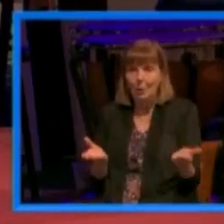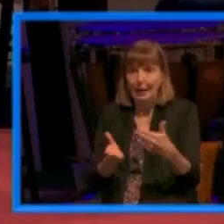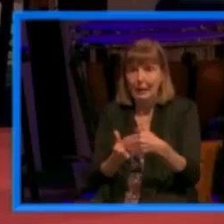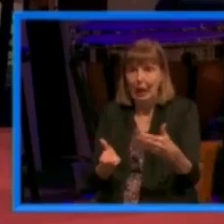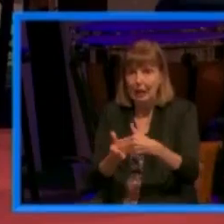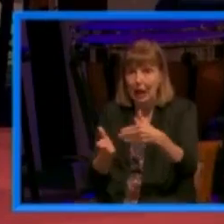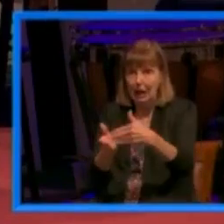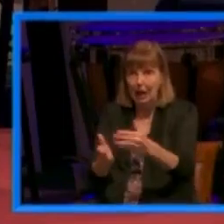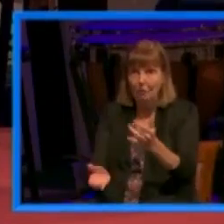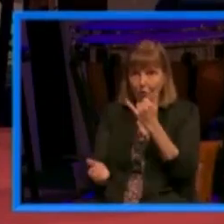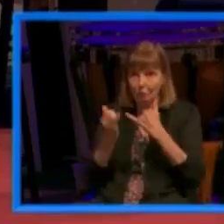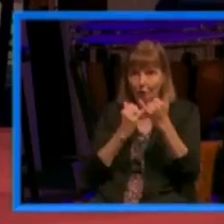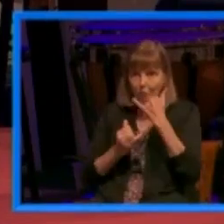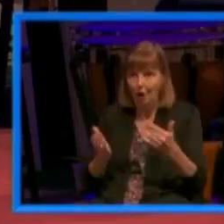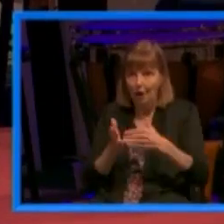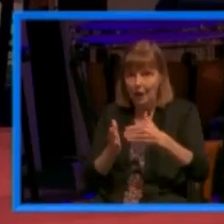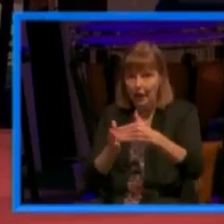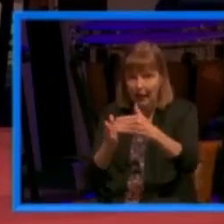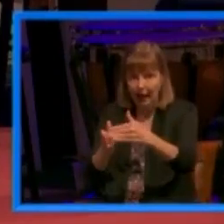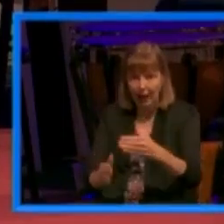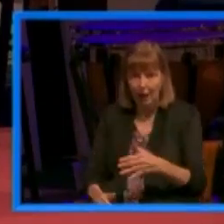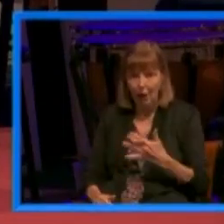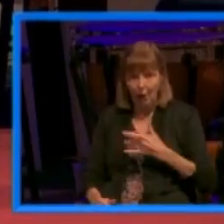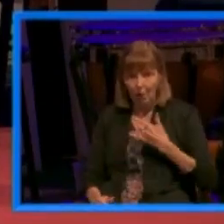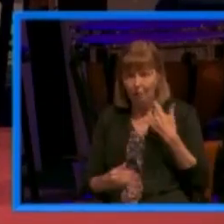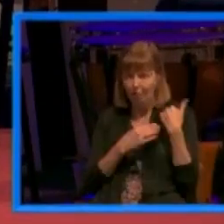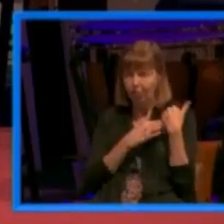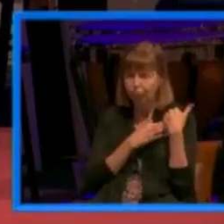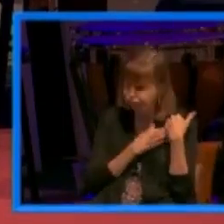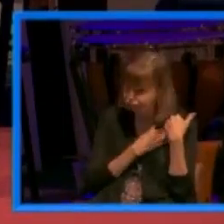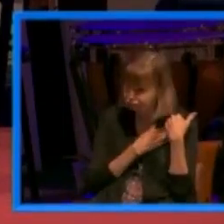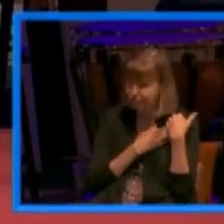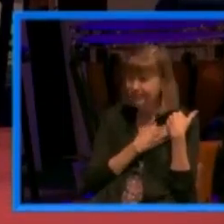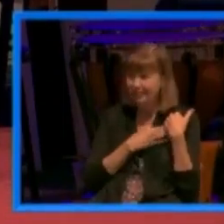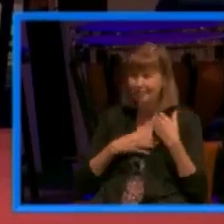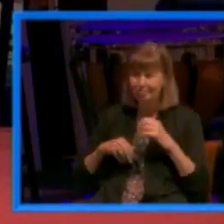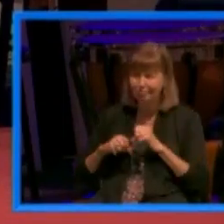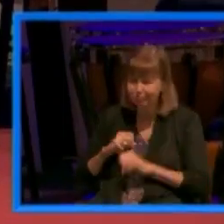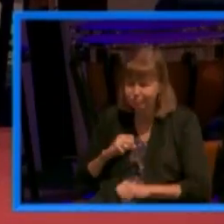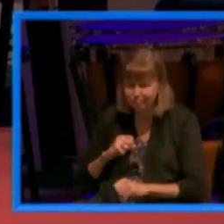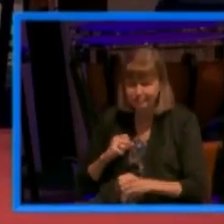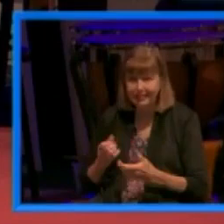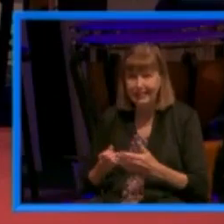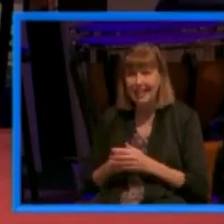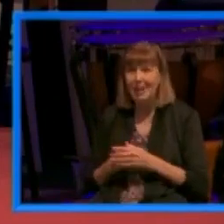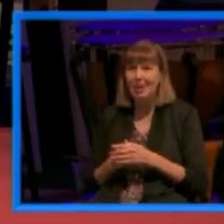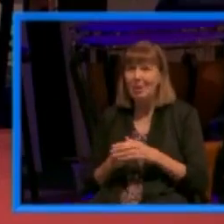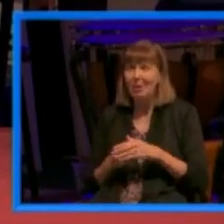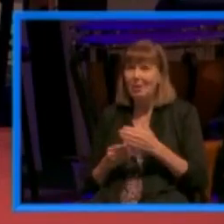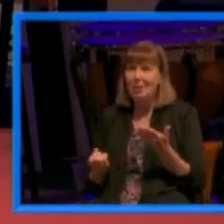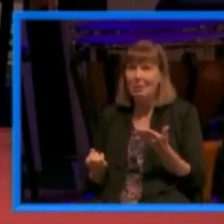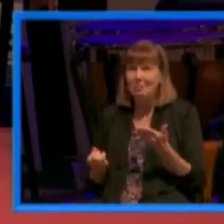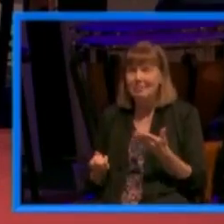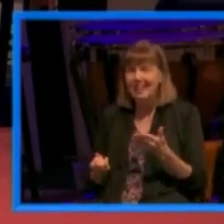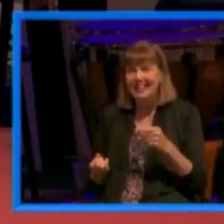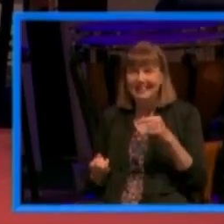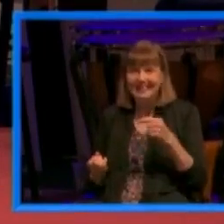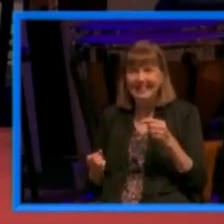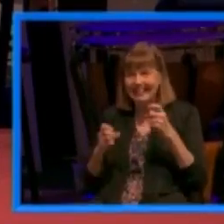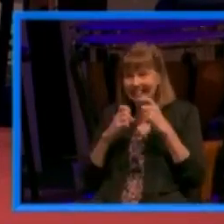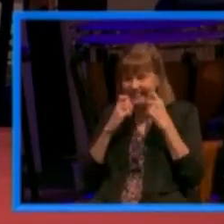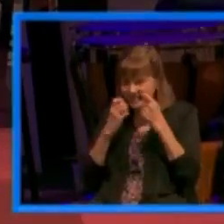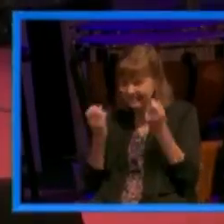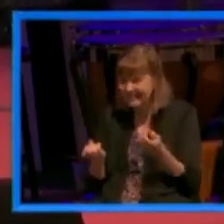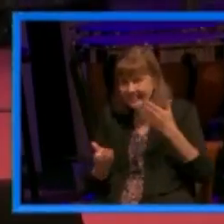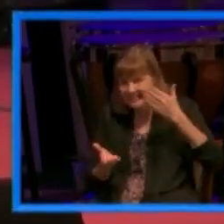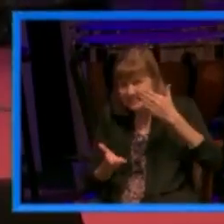of it. We feel the shame of it. We feel almost the brokenness of, am I ever going to get past this? Am I ever going to get over this? Am I ever going to